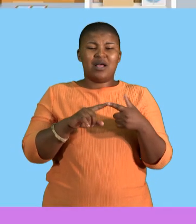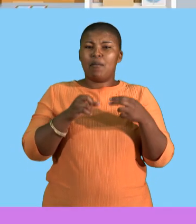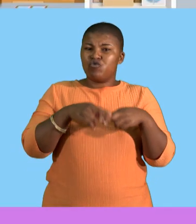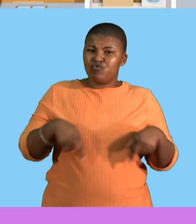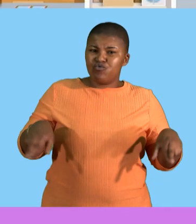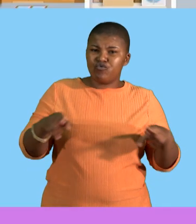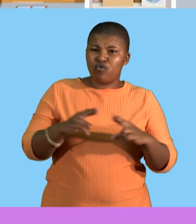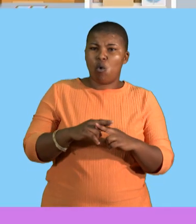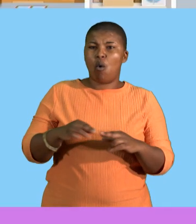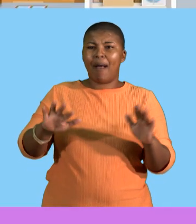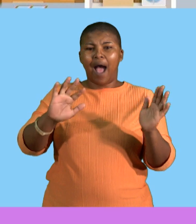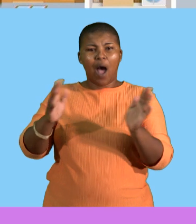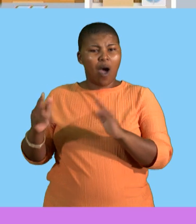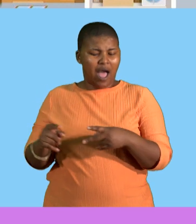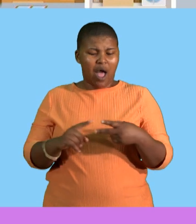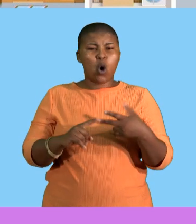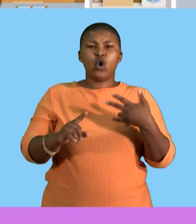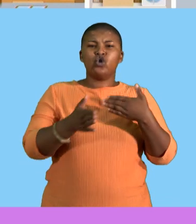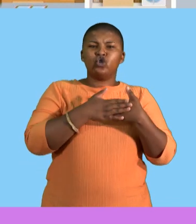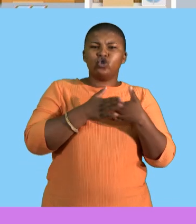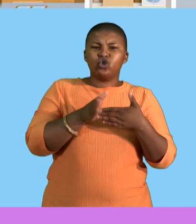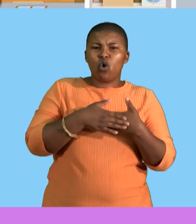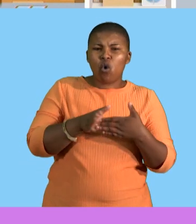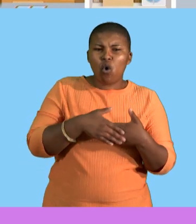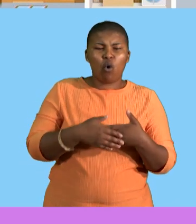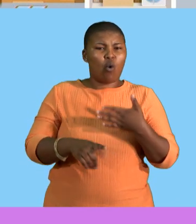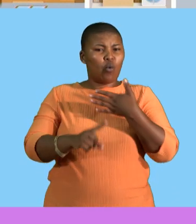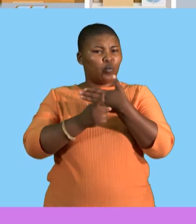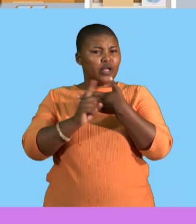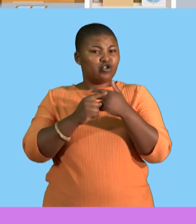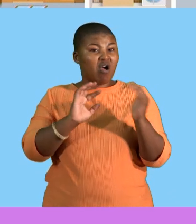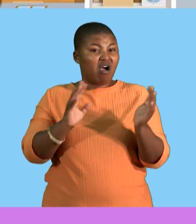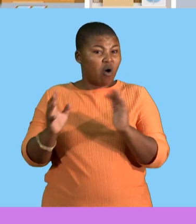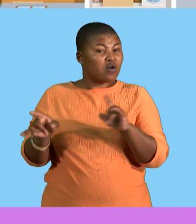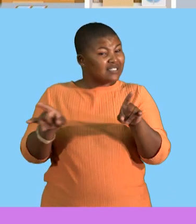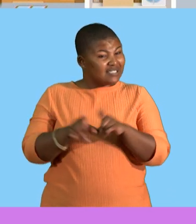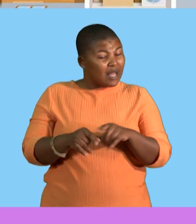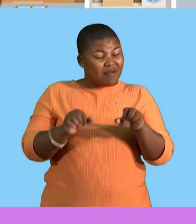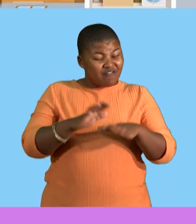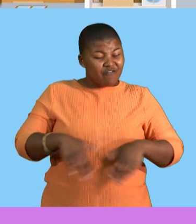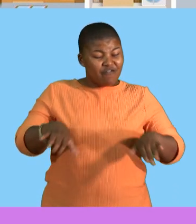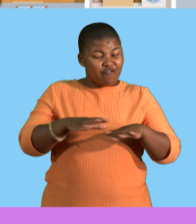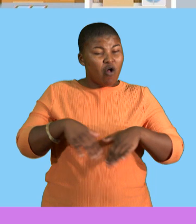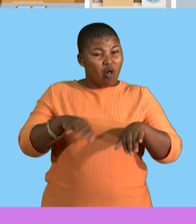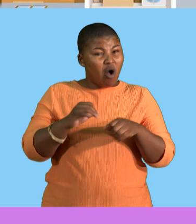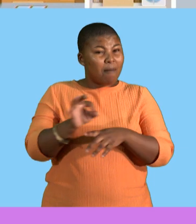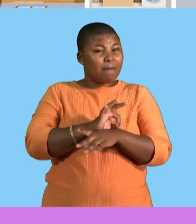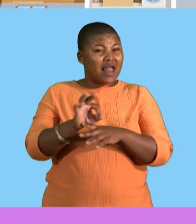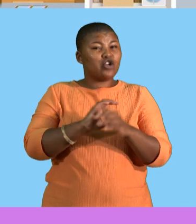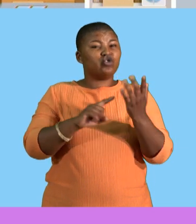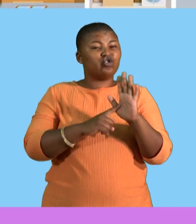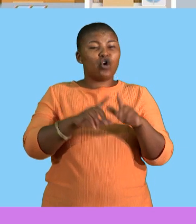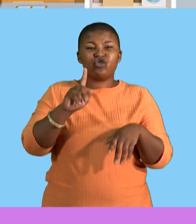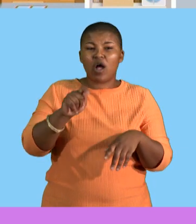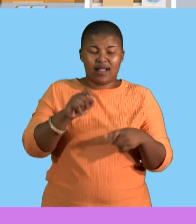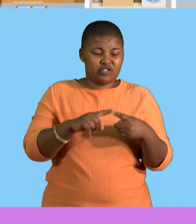the location of the doors and the windows. And then floor plans also shows you fittings like toilets,